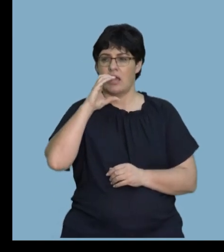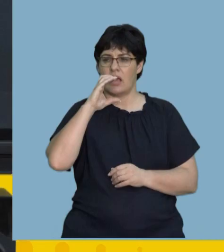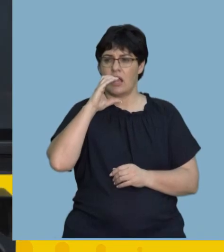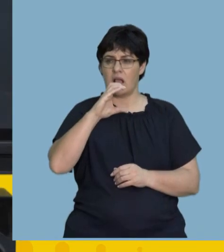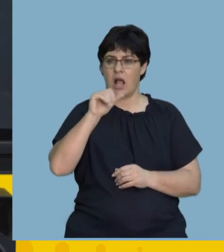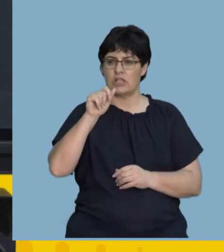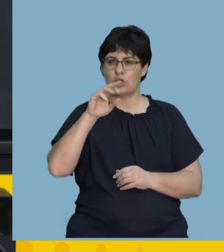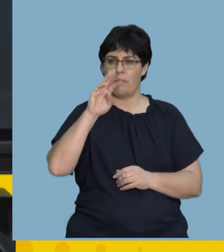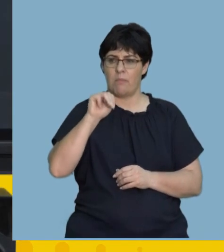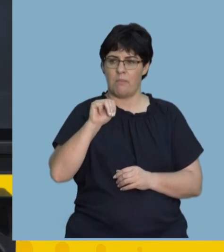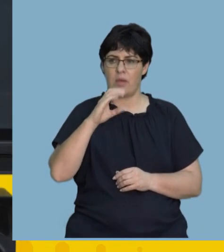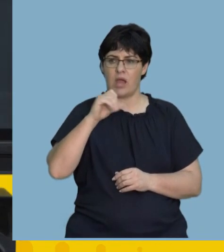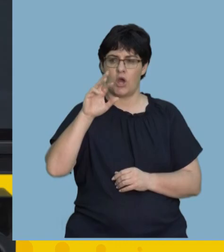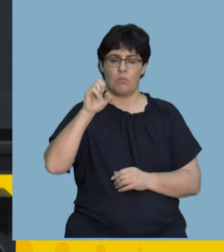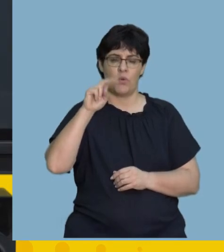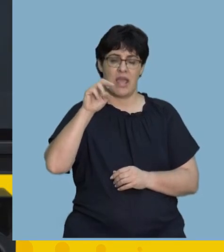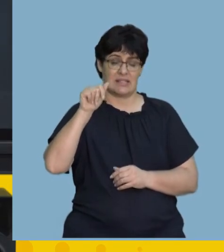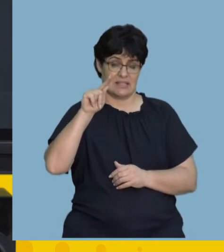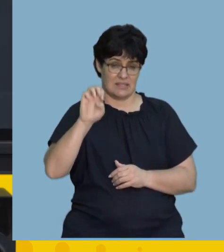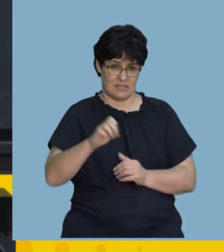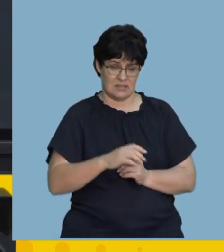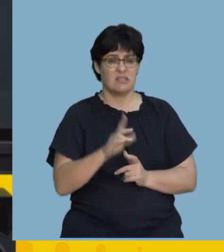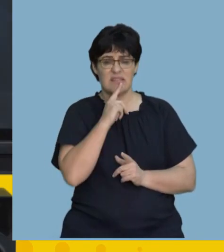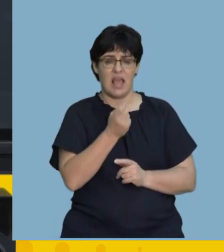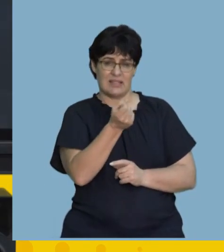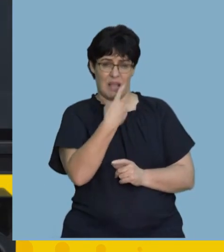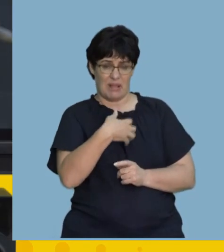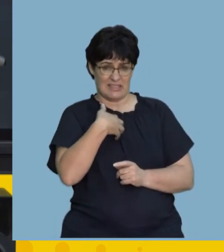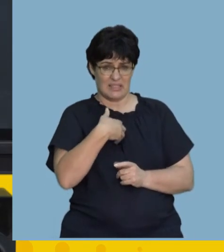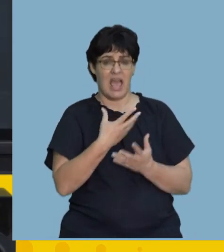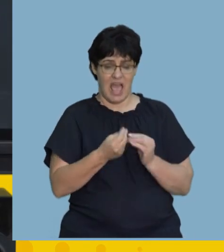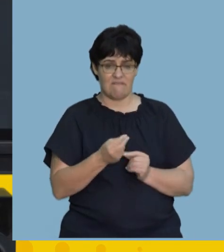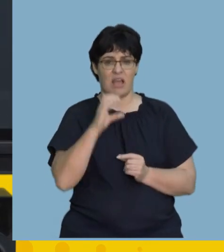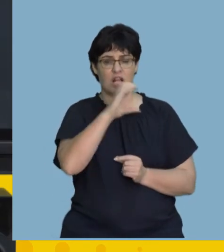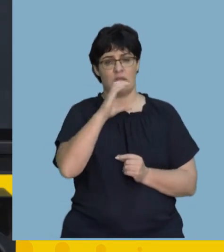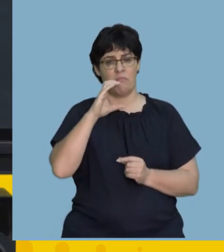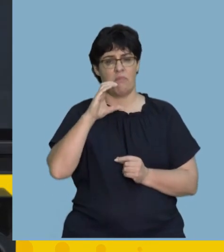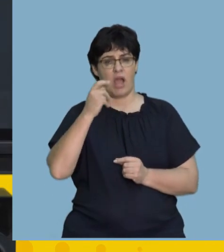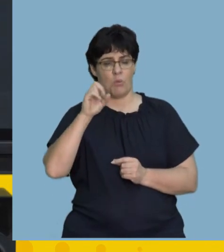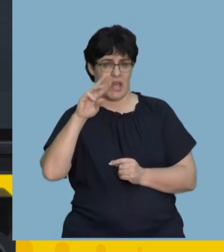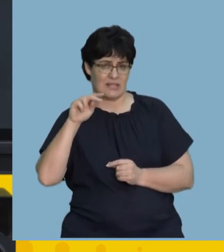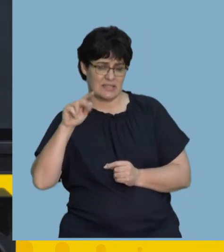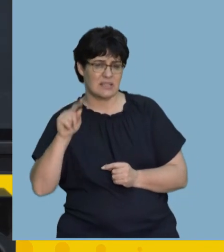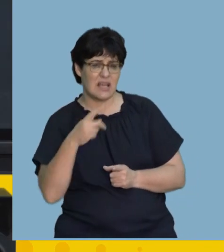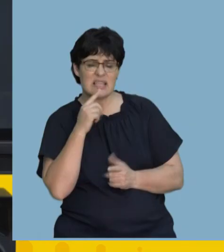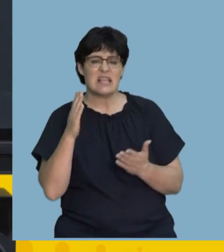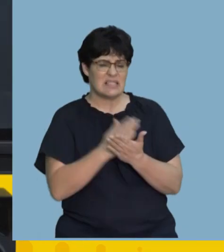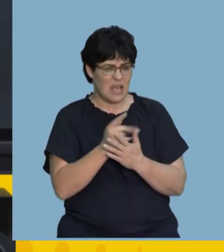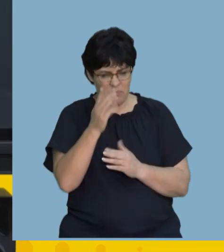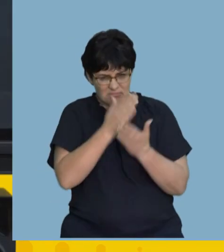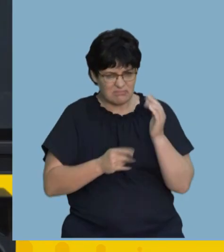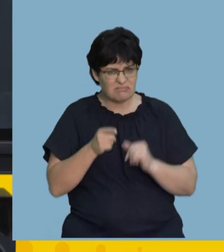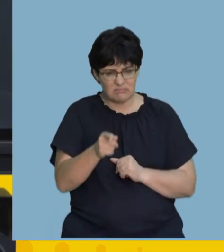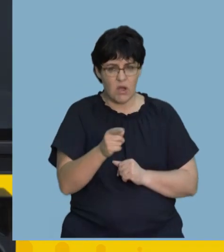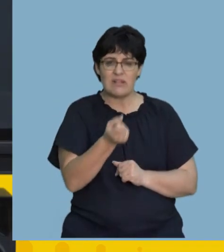down. So if we say the antacid tablet contains calcium carbonate, it means a certain proportion of the